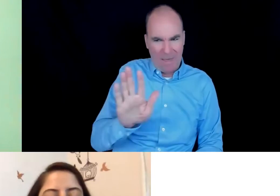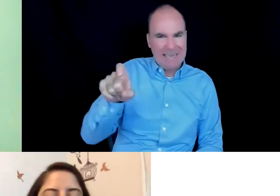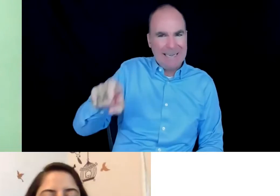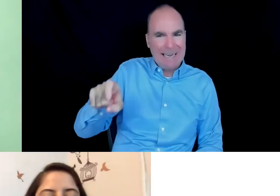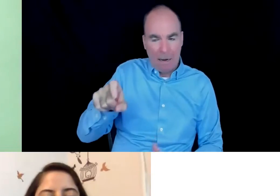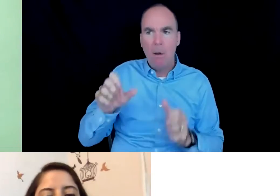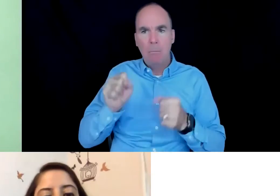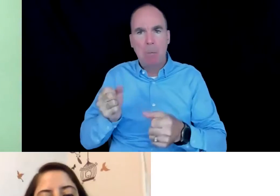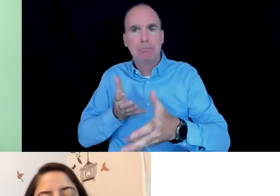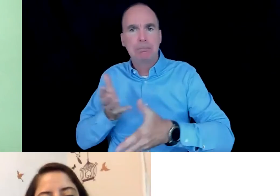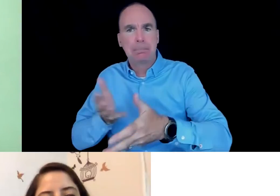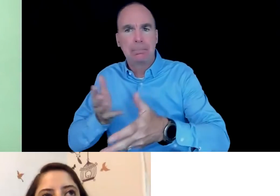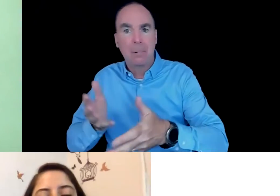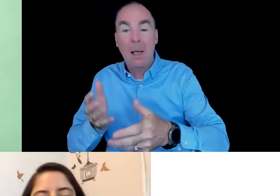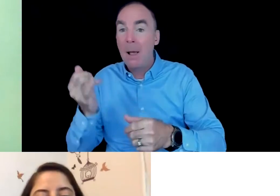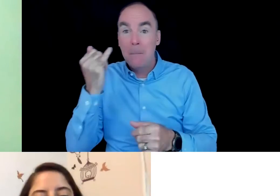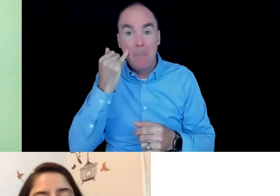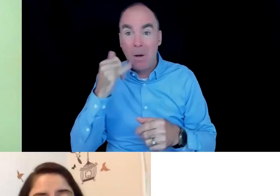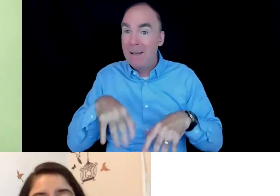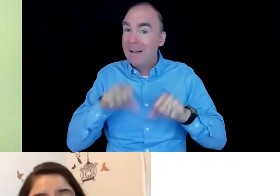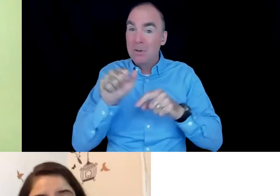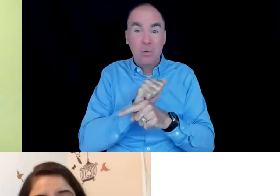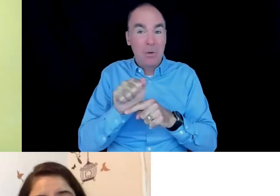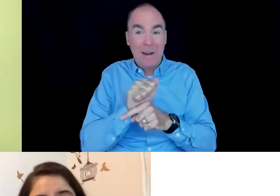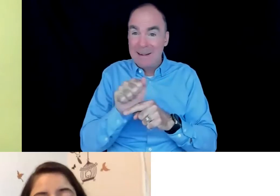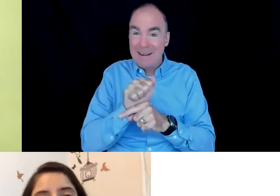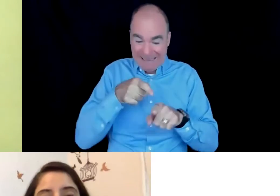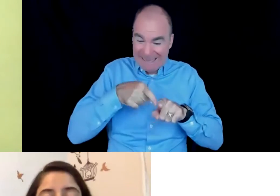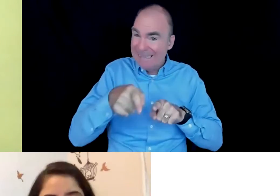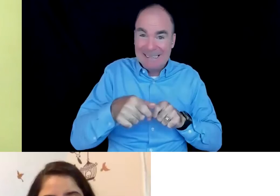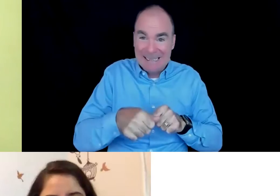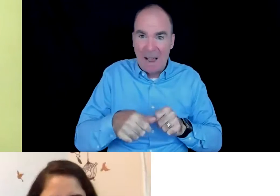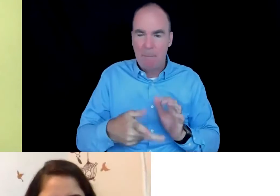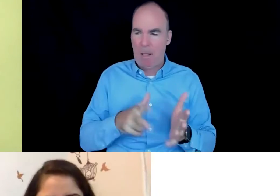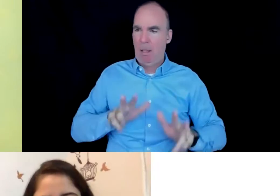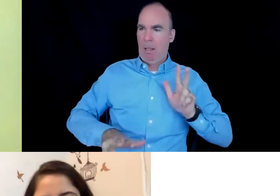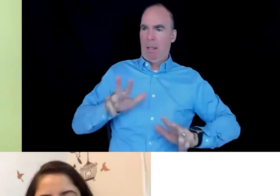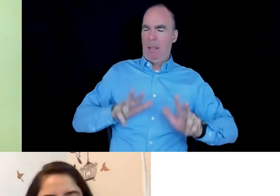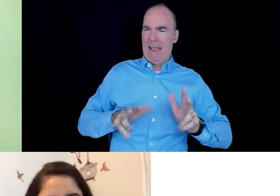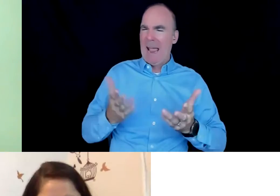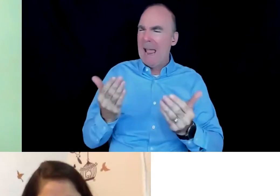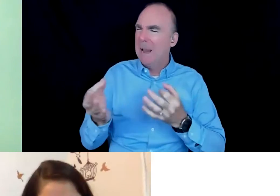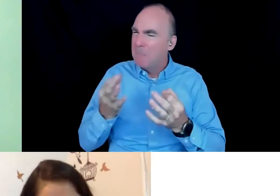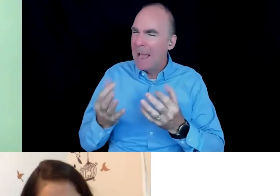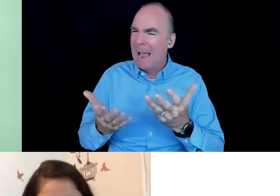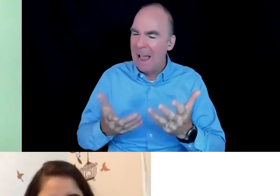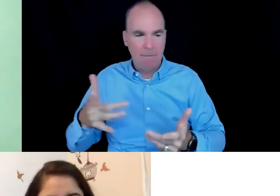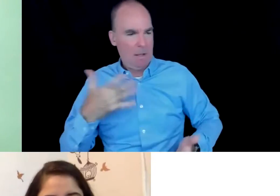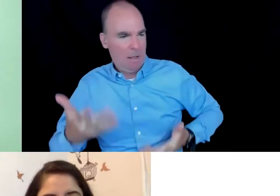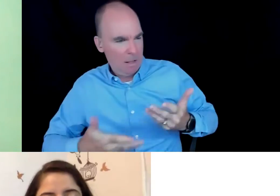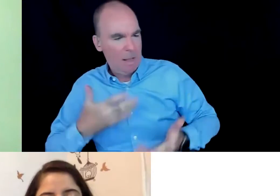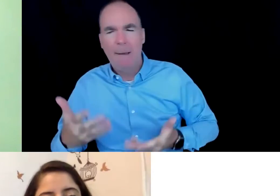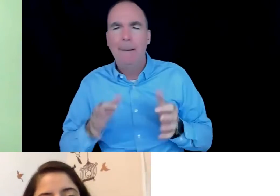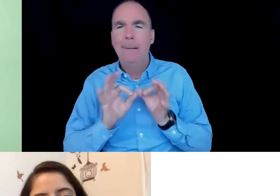do away with that and get the kind of support they actually need. But even in that, I think there's a lot of misunderstanding, and